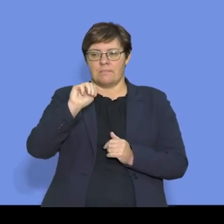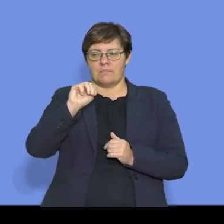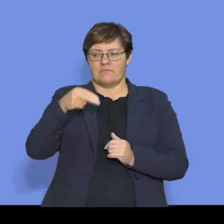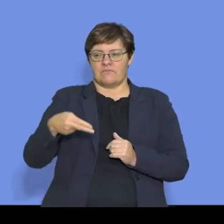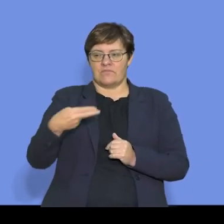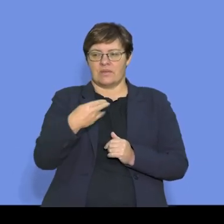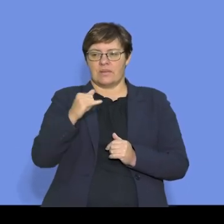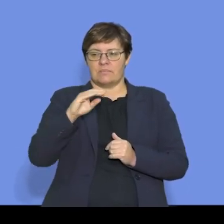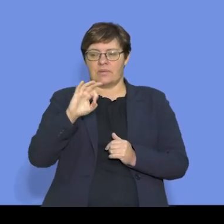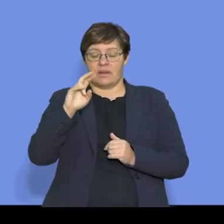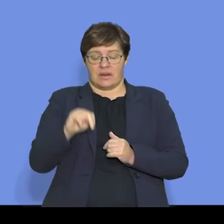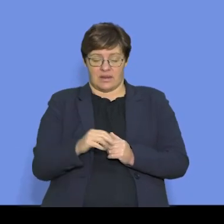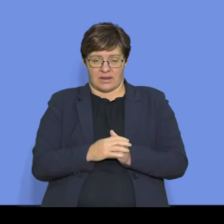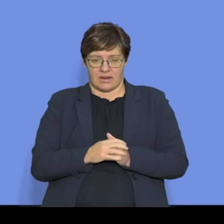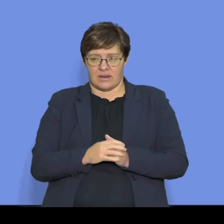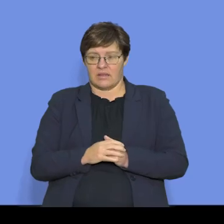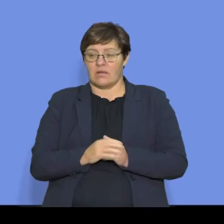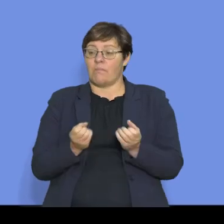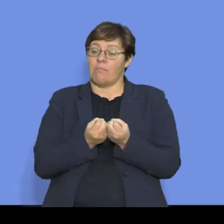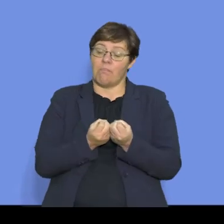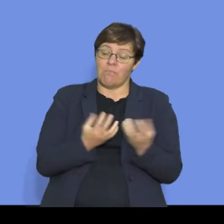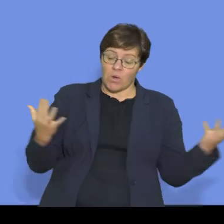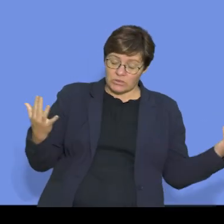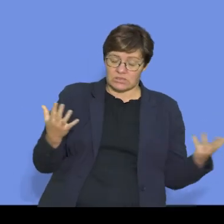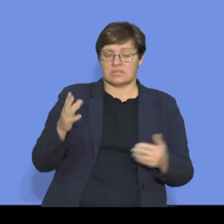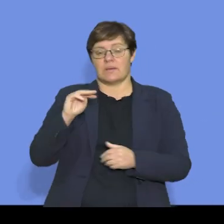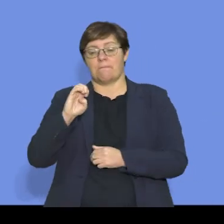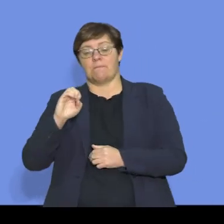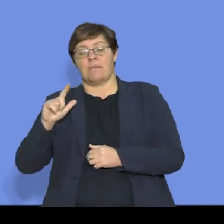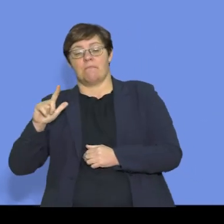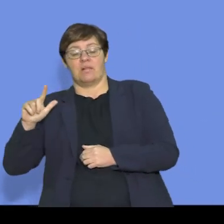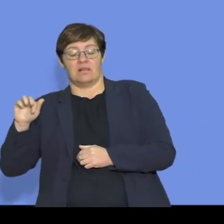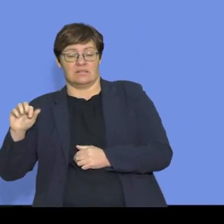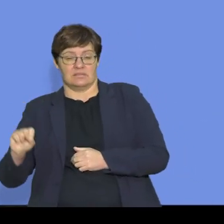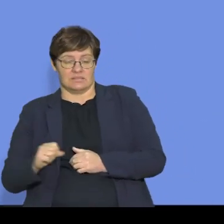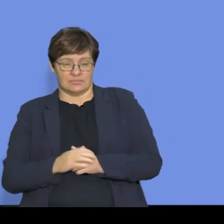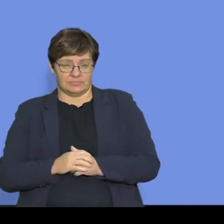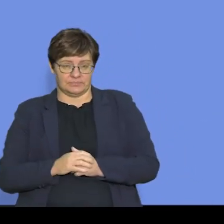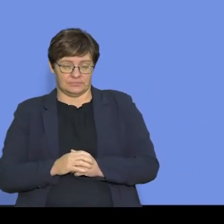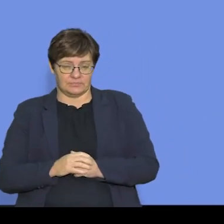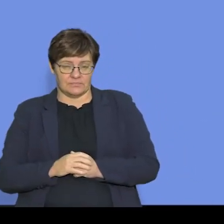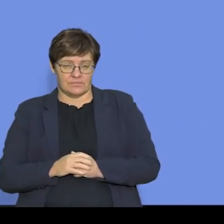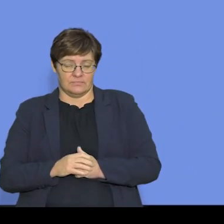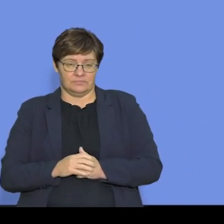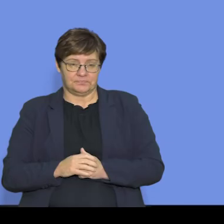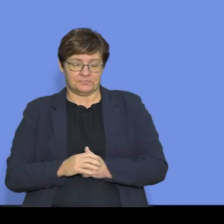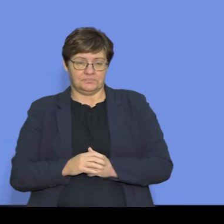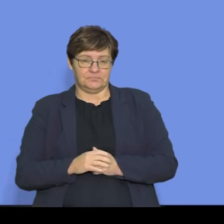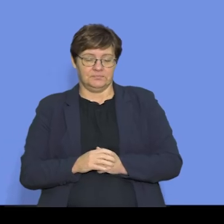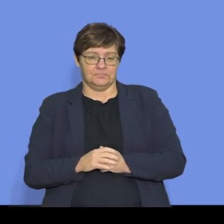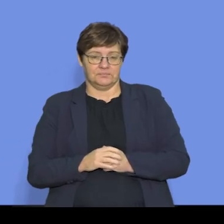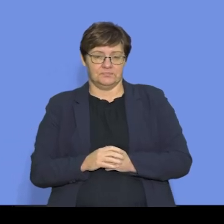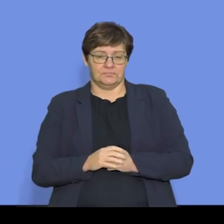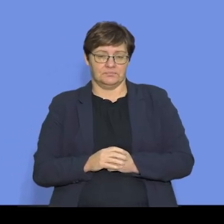group, and which group currently has the most different species, and that is